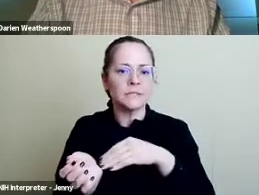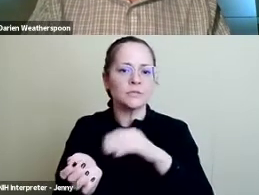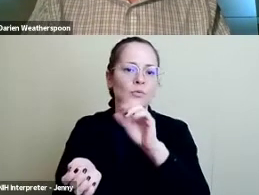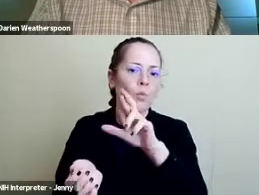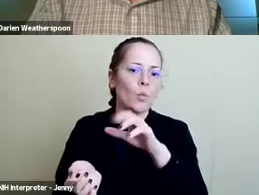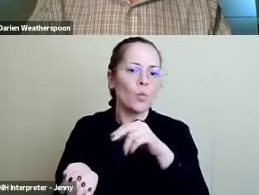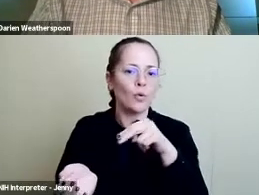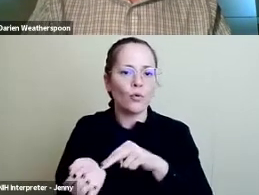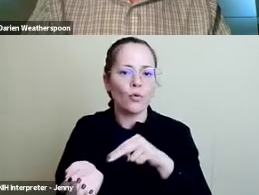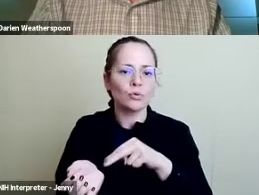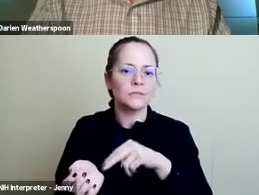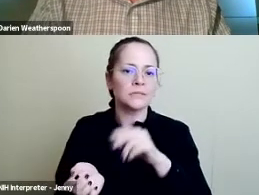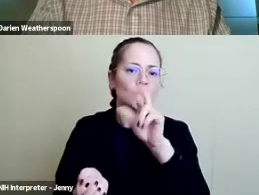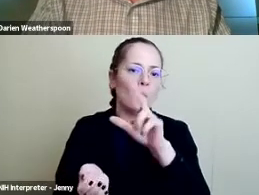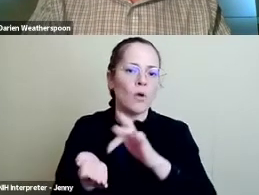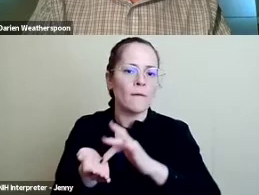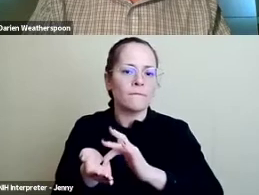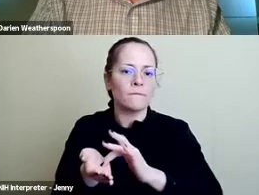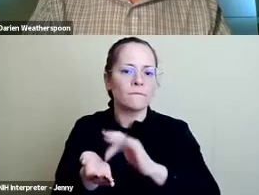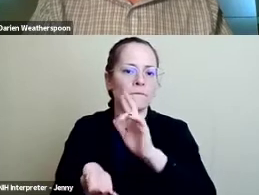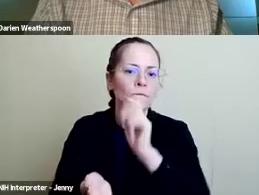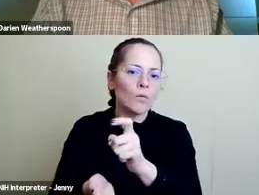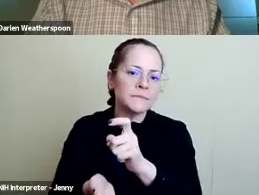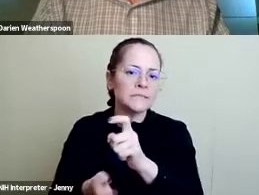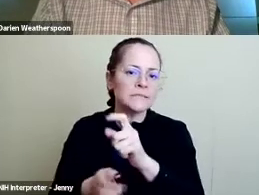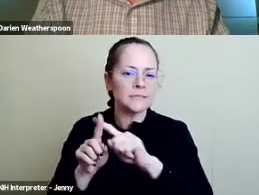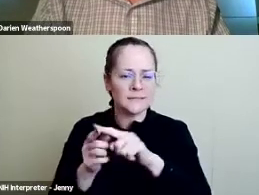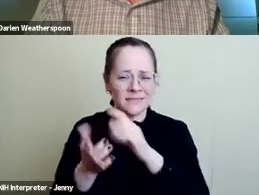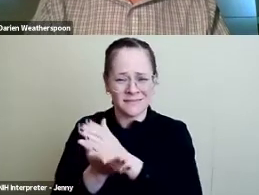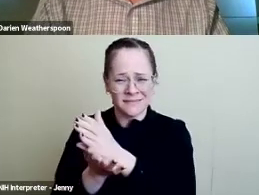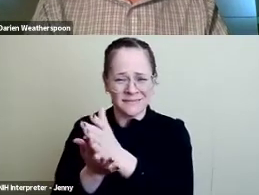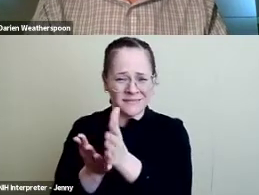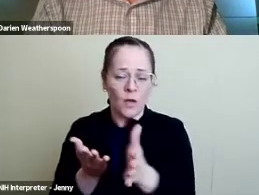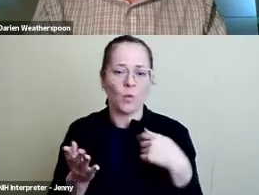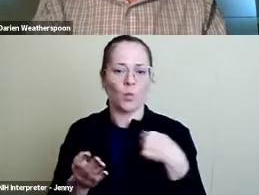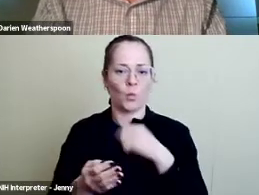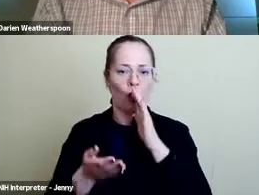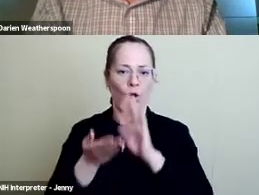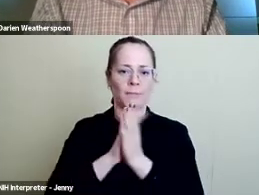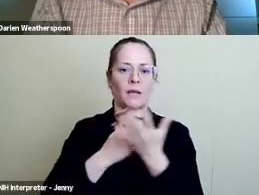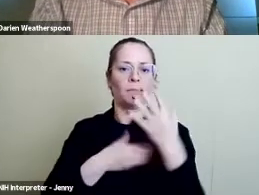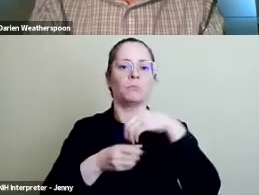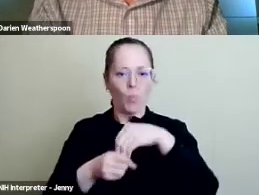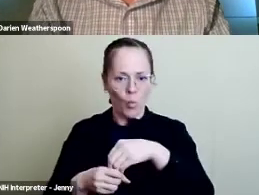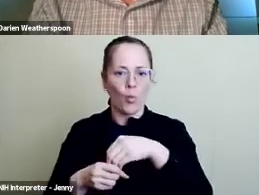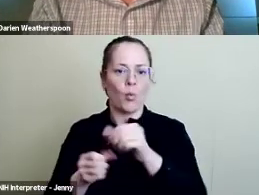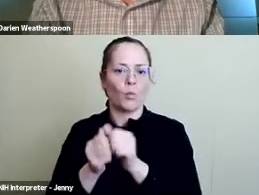nurses and pharmacists, and so we're really becoming more integrated into the greater